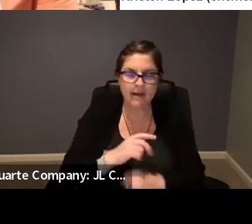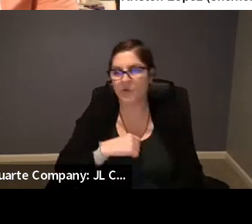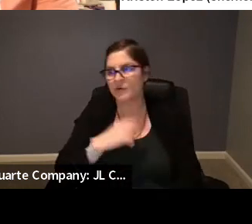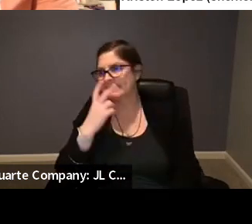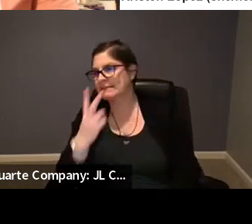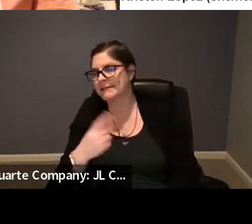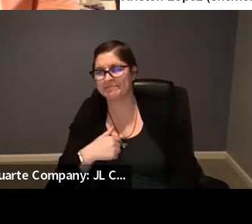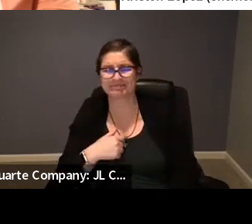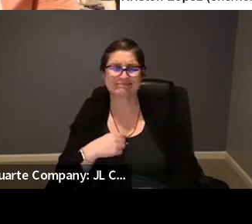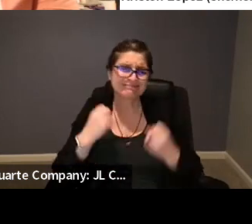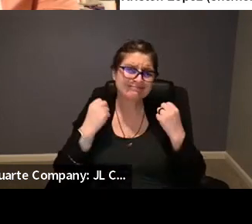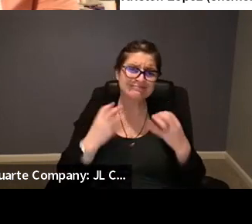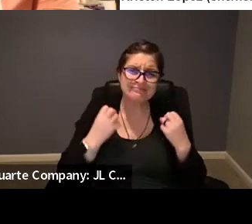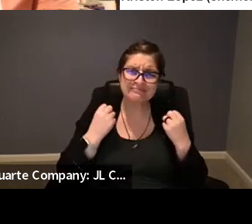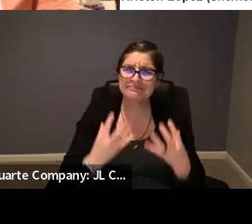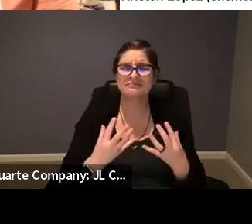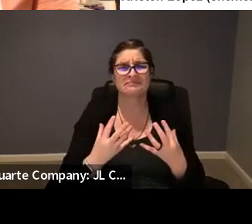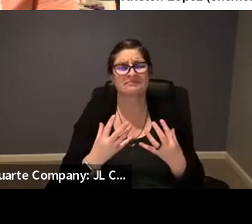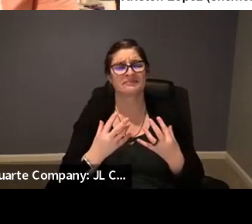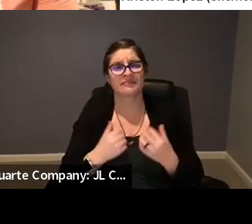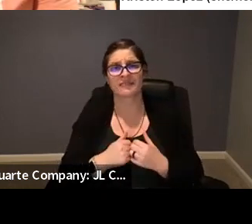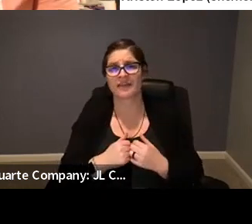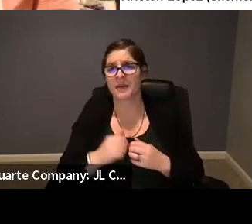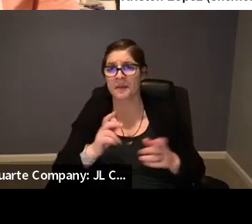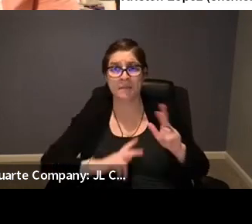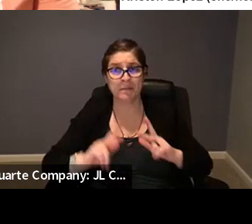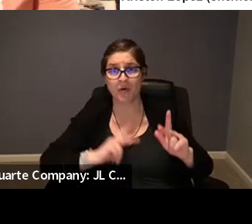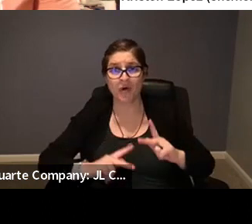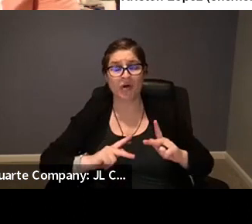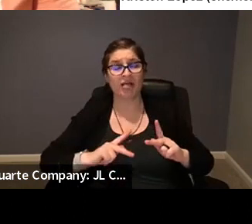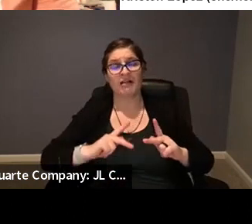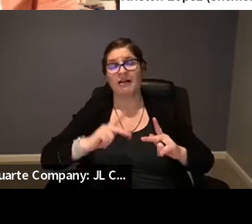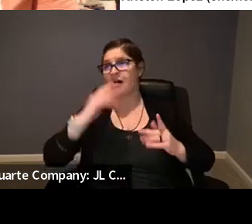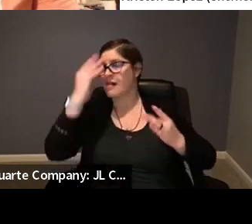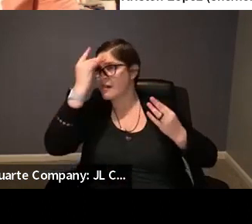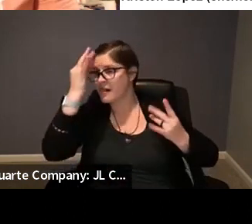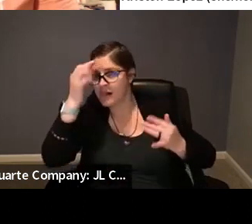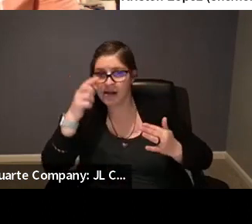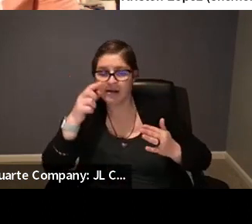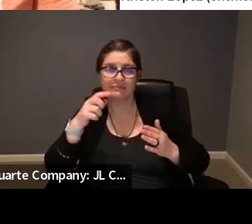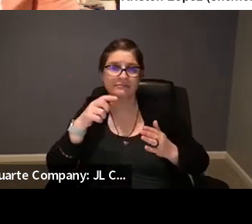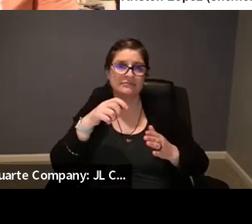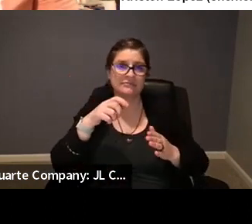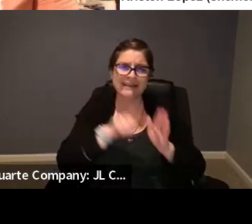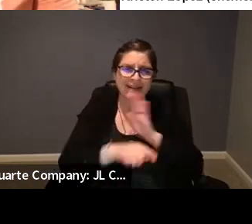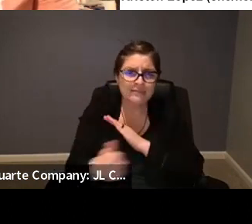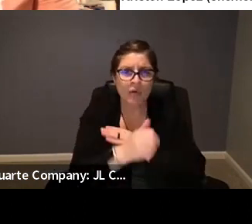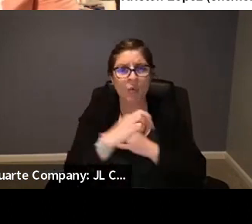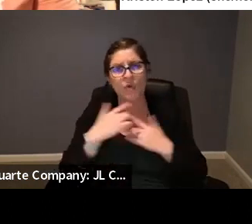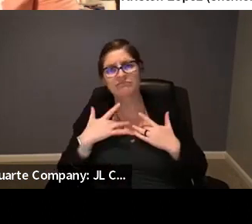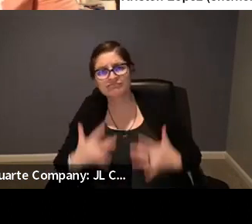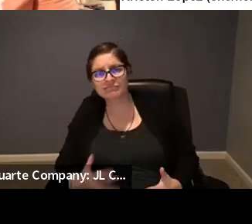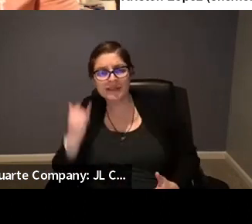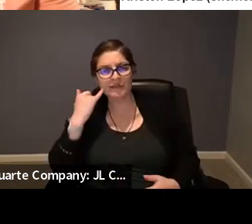the mass influx of folks having suicidal ideations and depression and things like that. If we had developed the